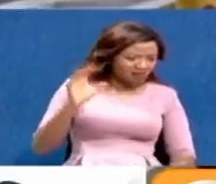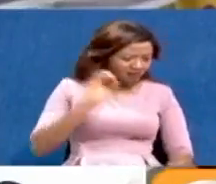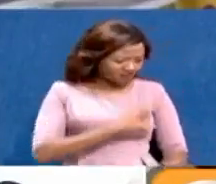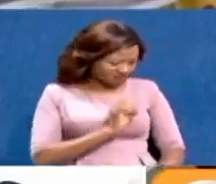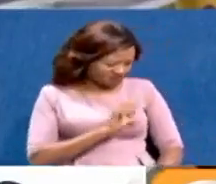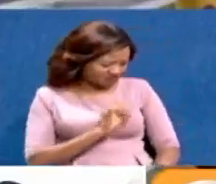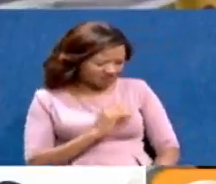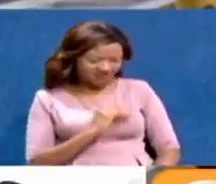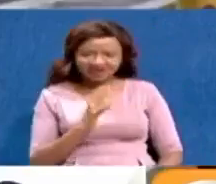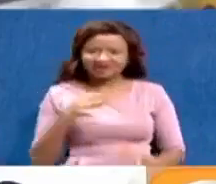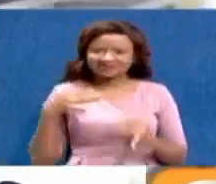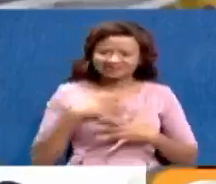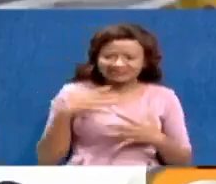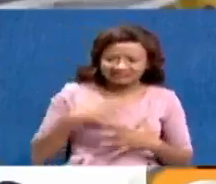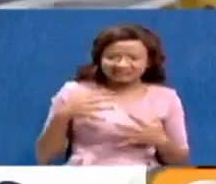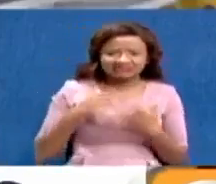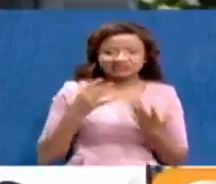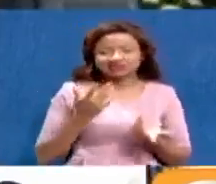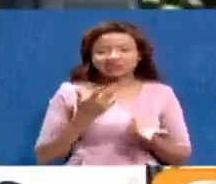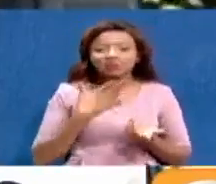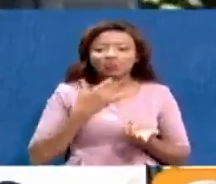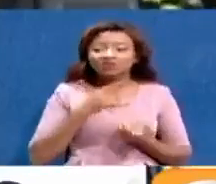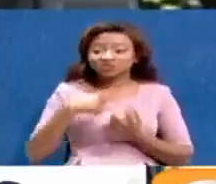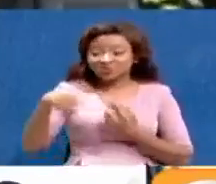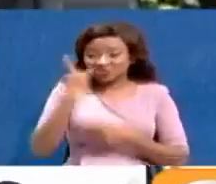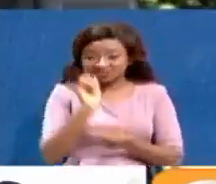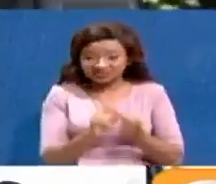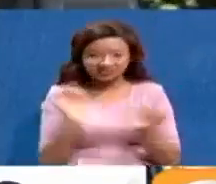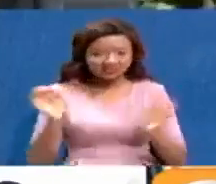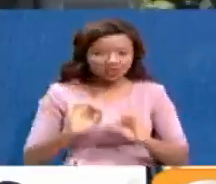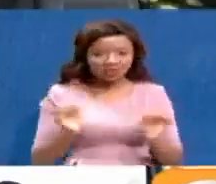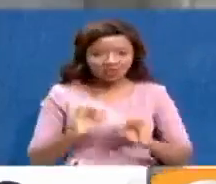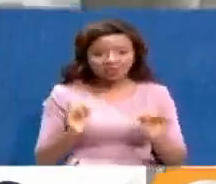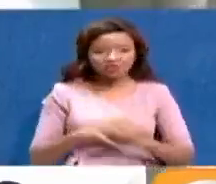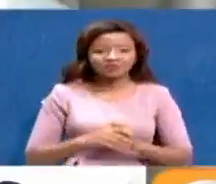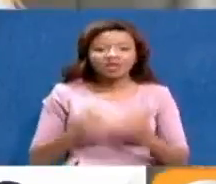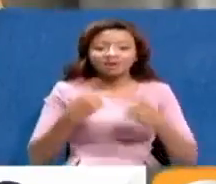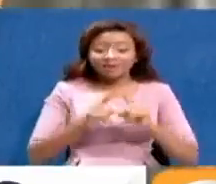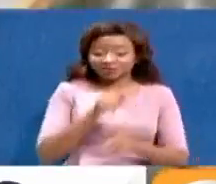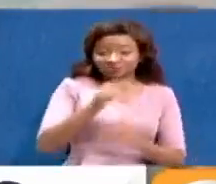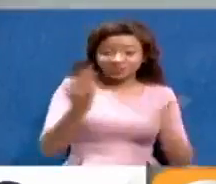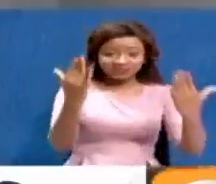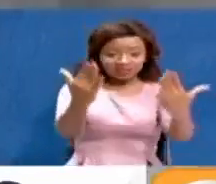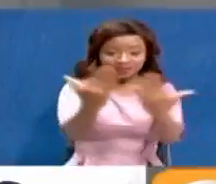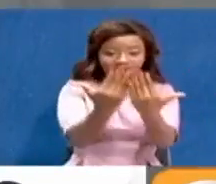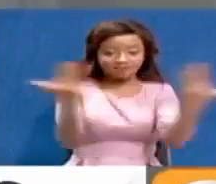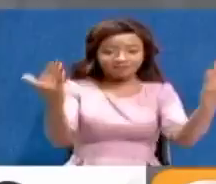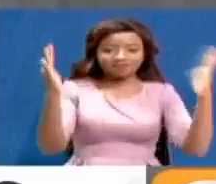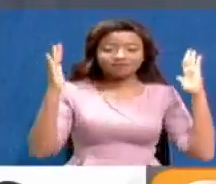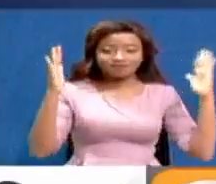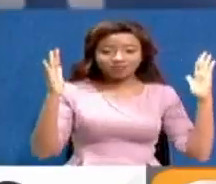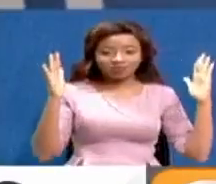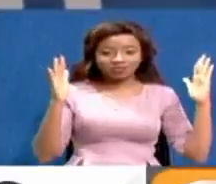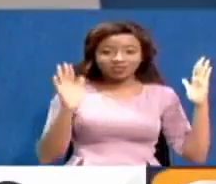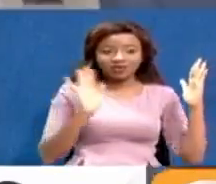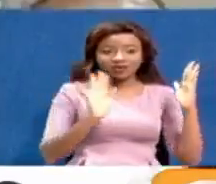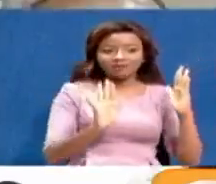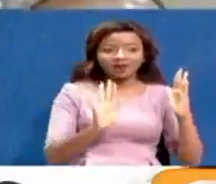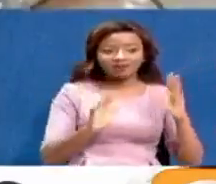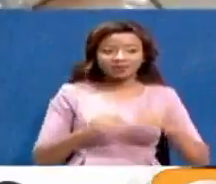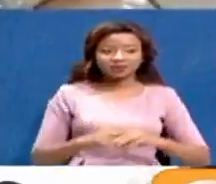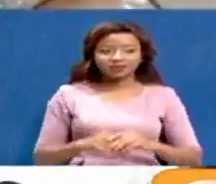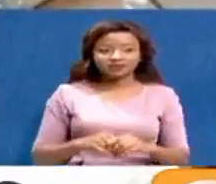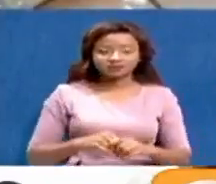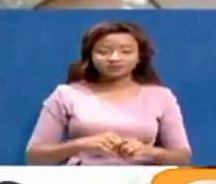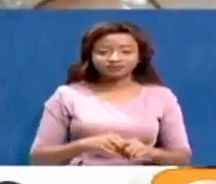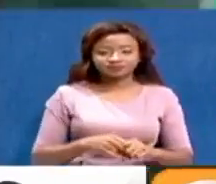hofu, wanapata uoga, hawataki kujitokeza. The booths allow healthcare workers to solve the problem of PPE shortage by creating